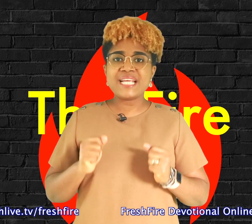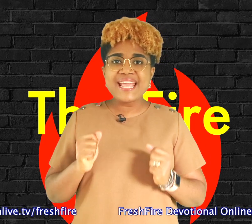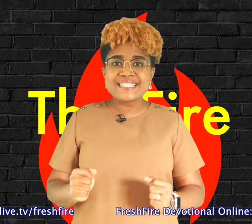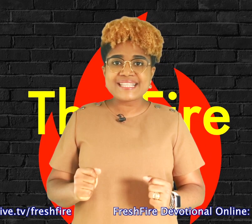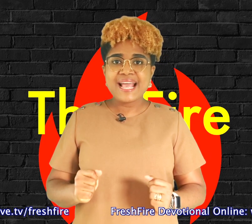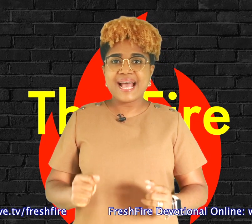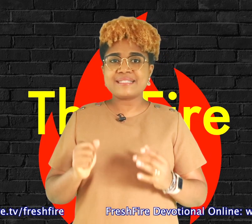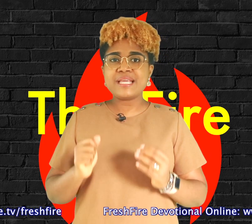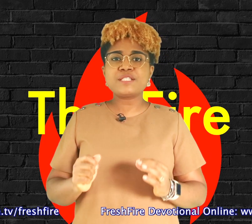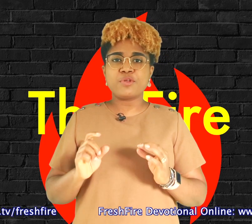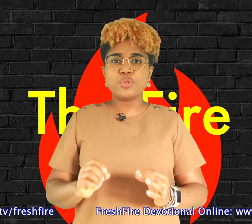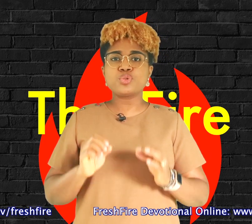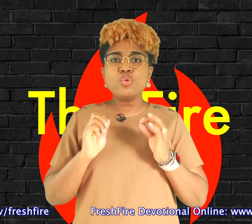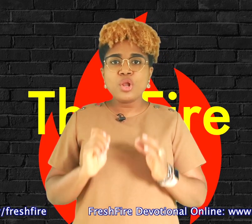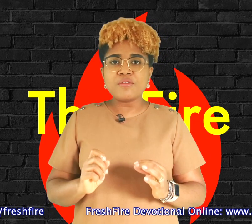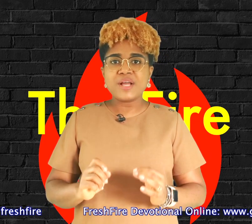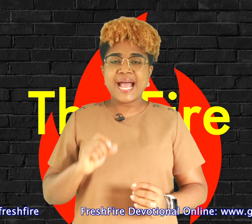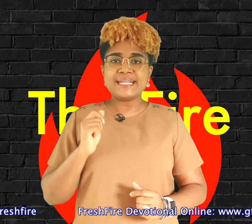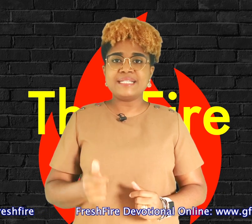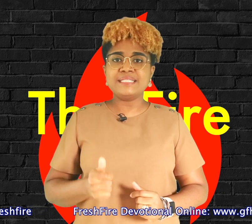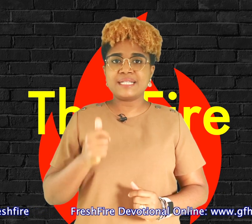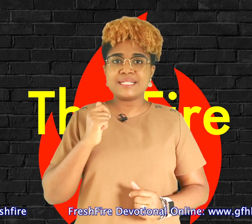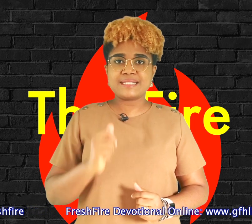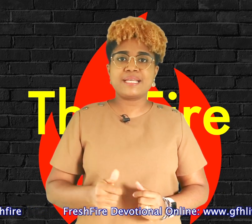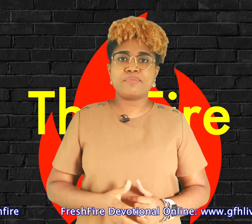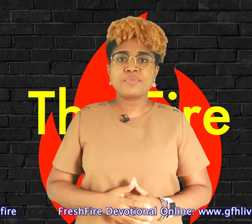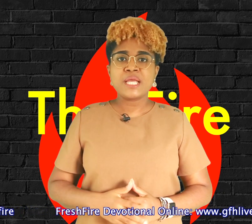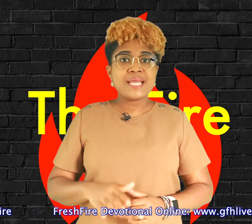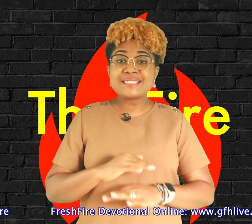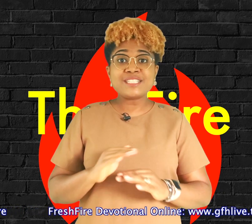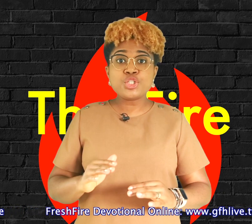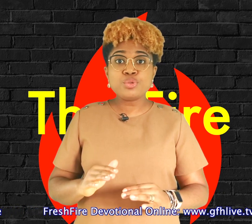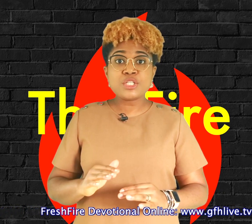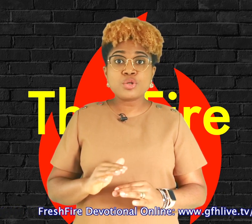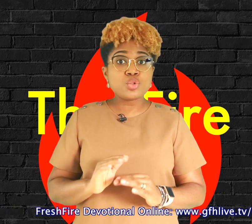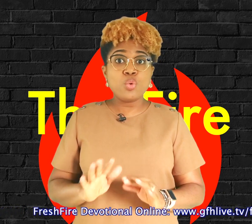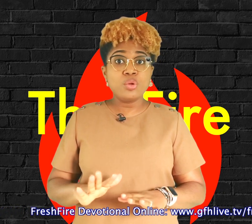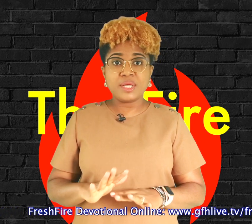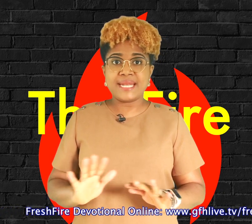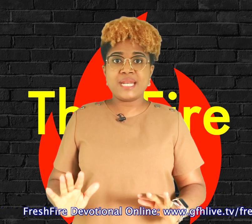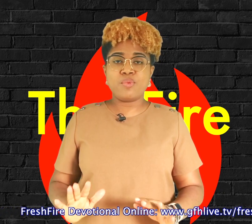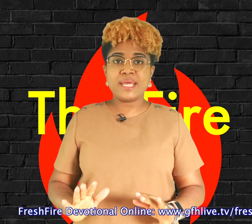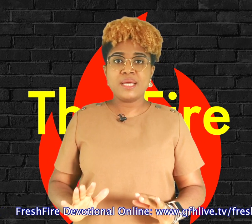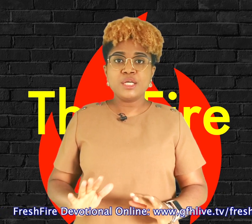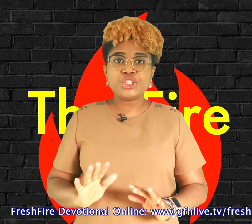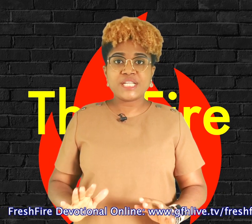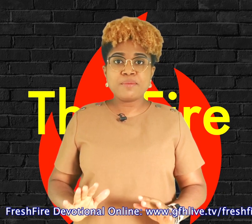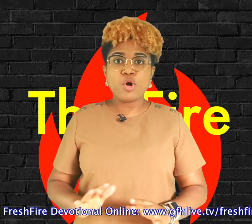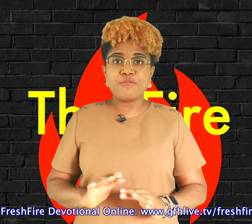as much heat as he is for those who love and diligently seek him. His attitude is not cool in any